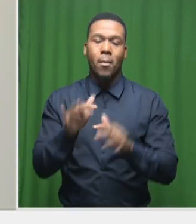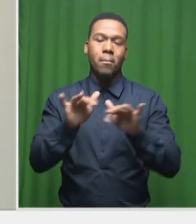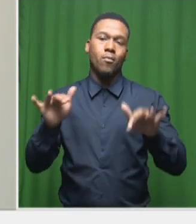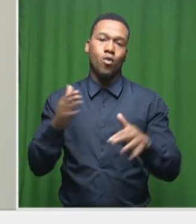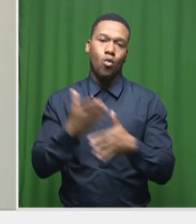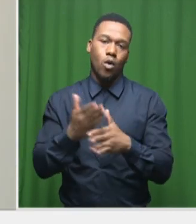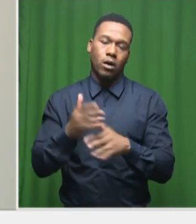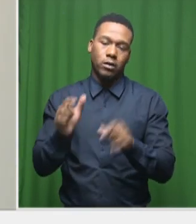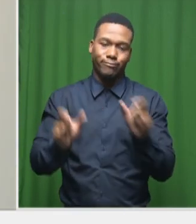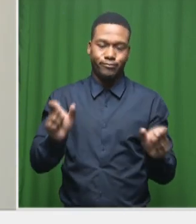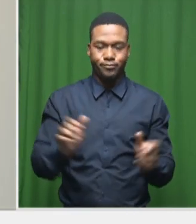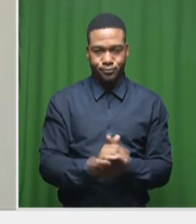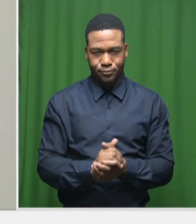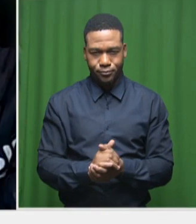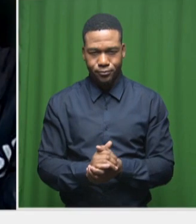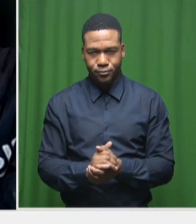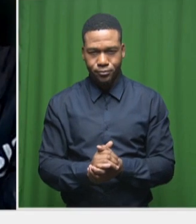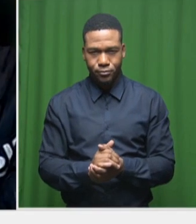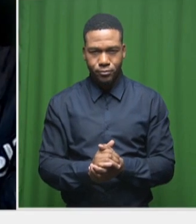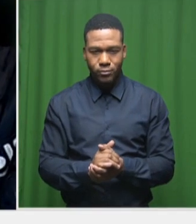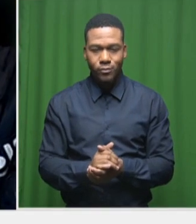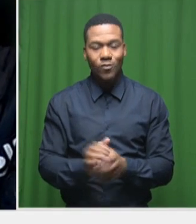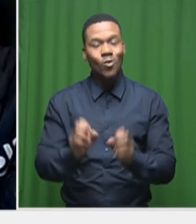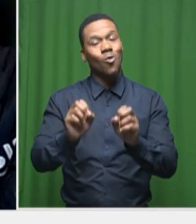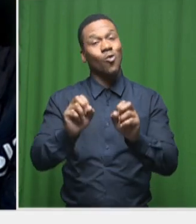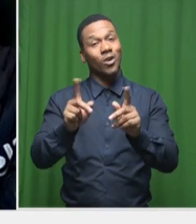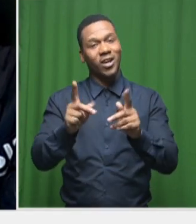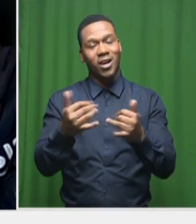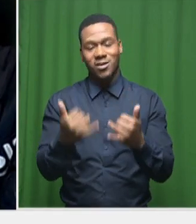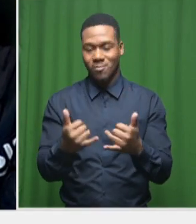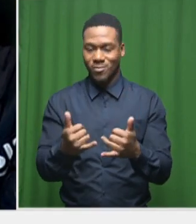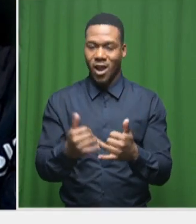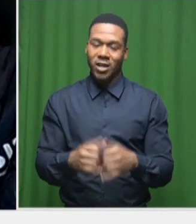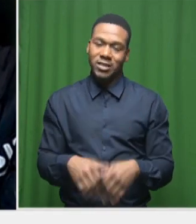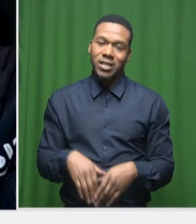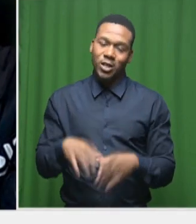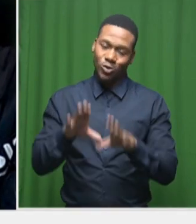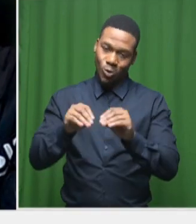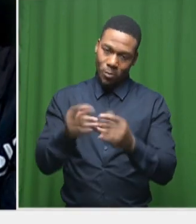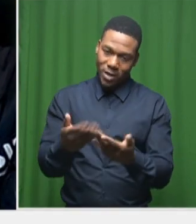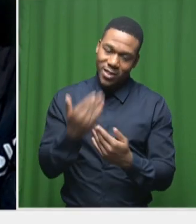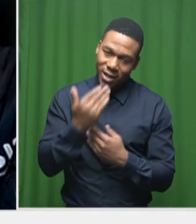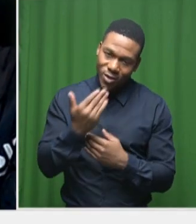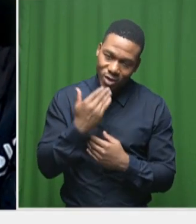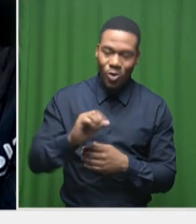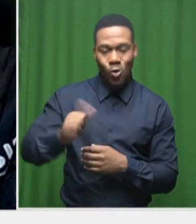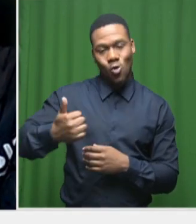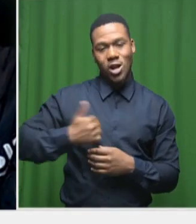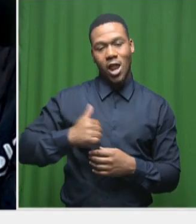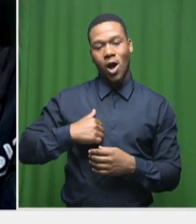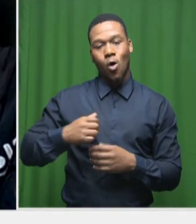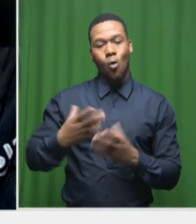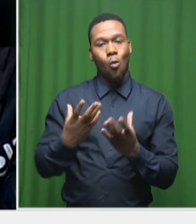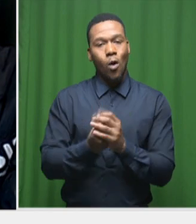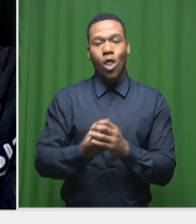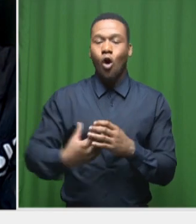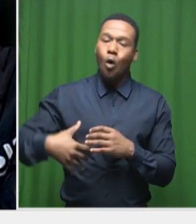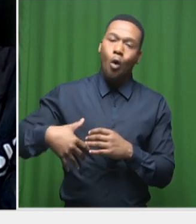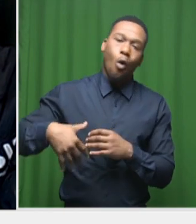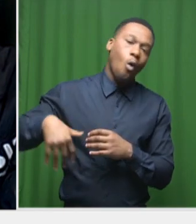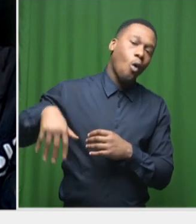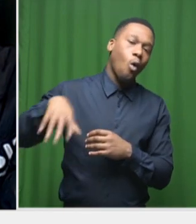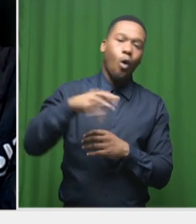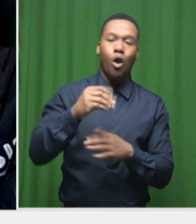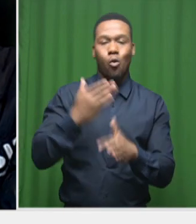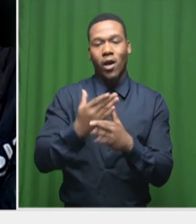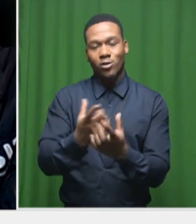employees or workers. All right. We'll have to leave it there for this morning, but thank you and good luck with all of it, all the work that you're doing. And I know that you